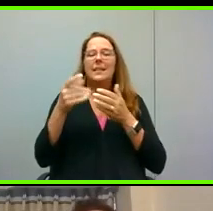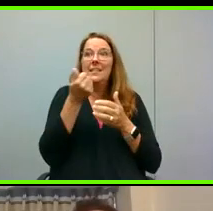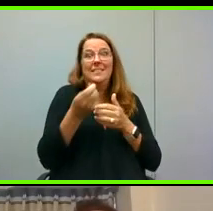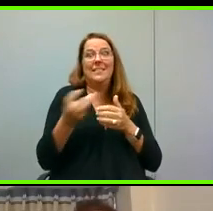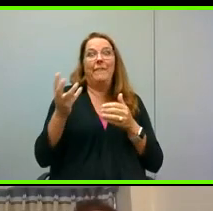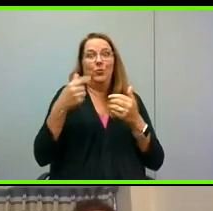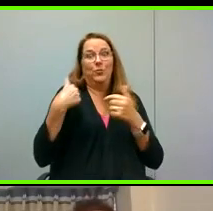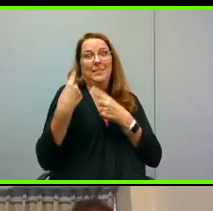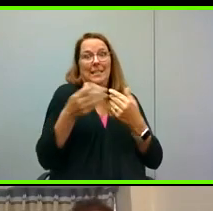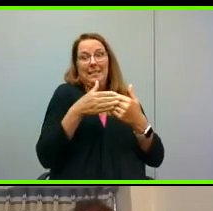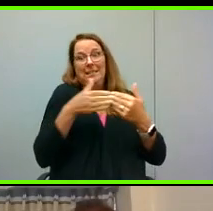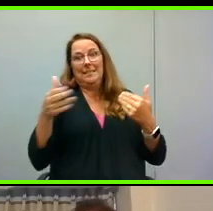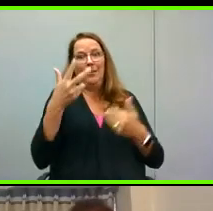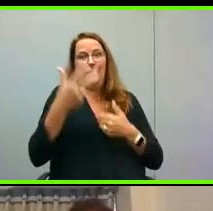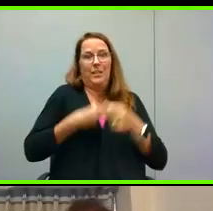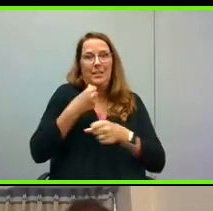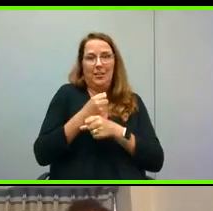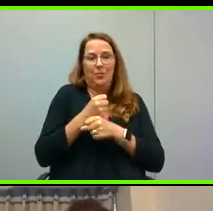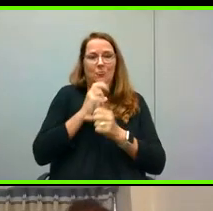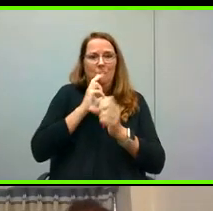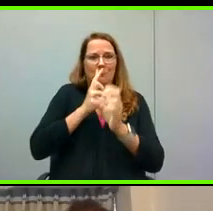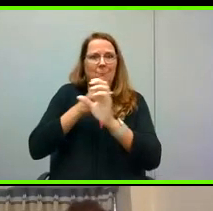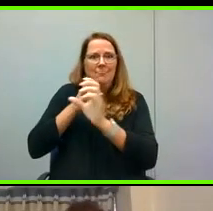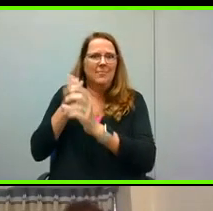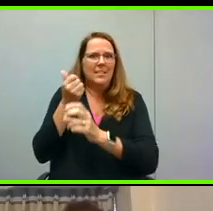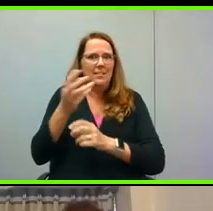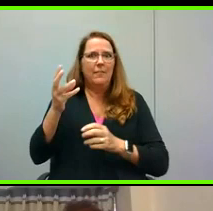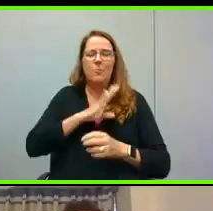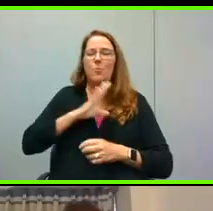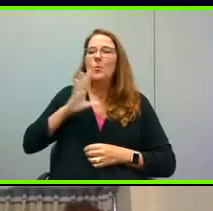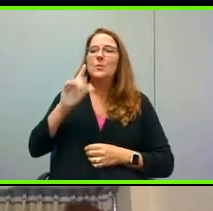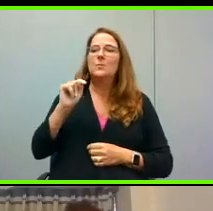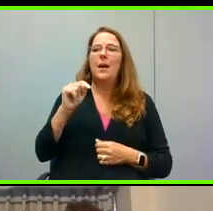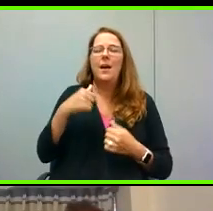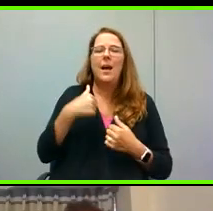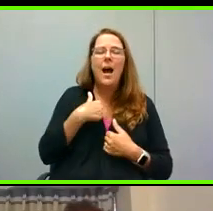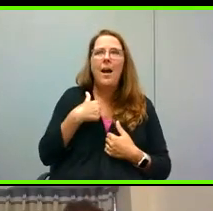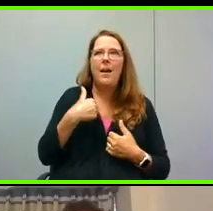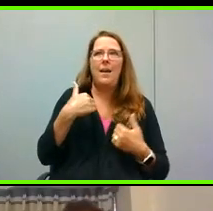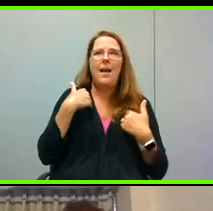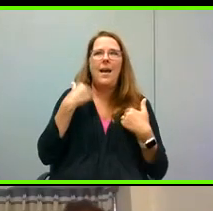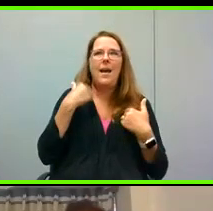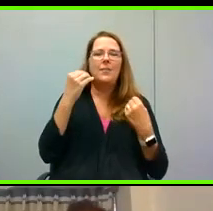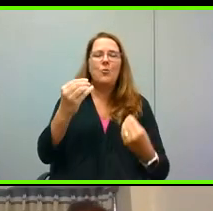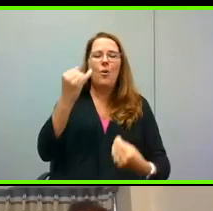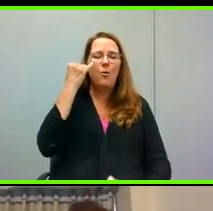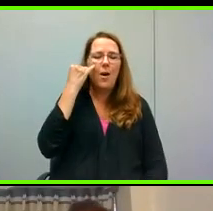years, but I literally had no idea, how